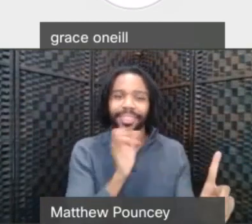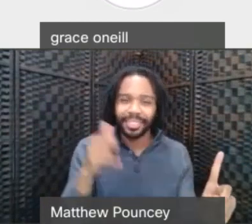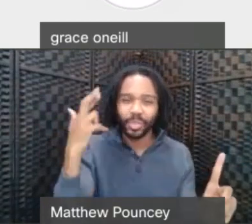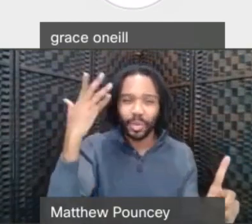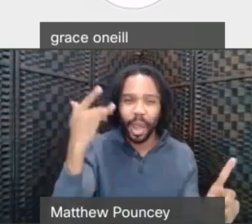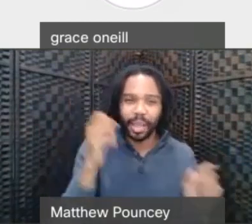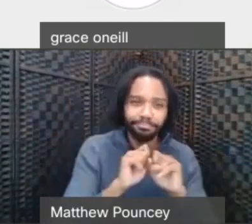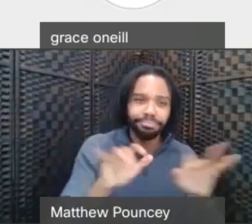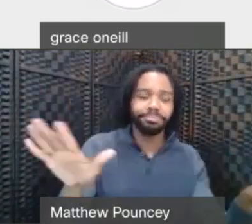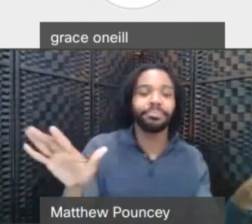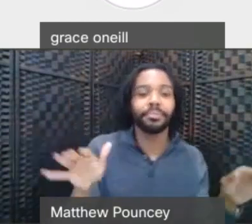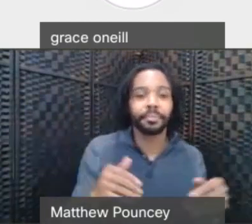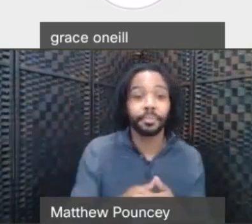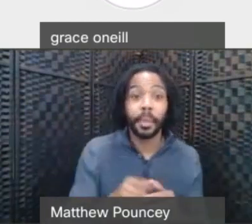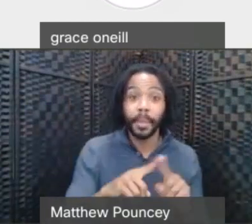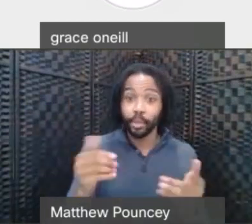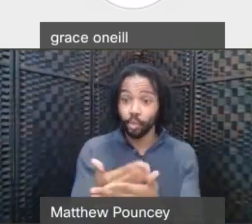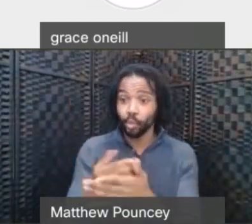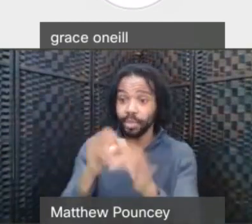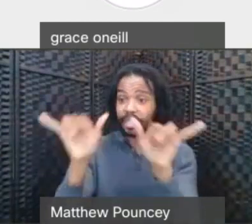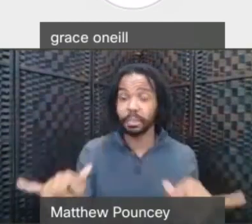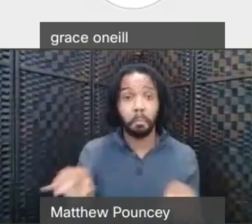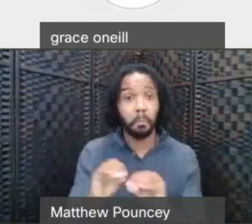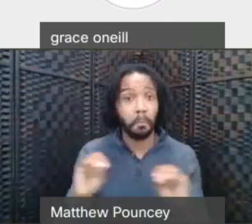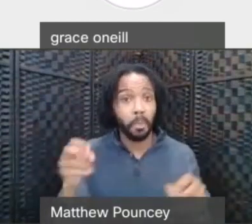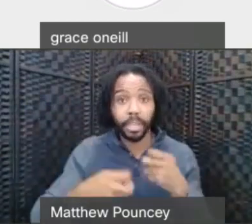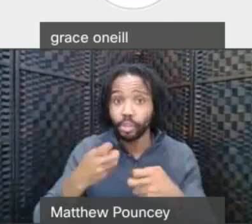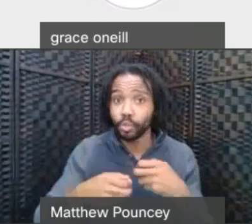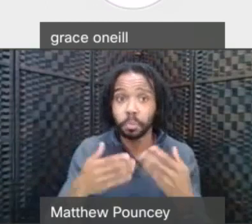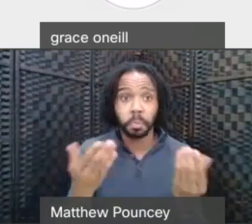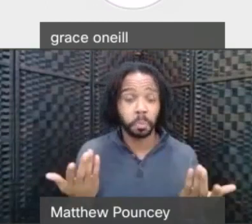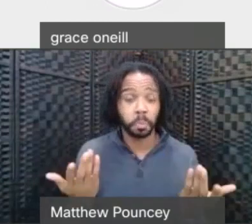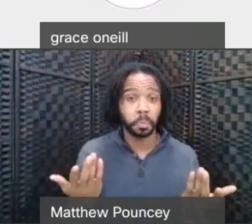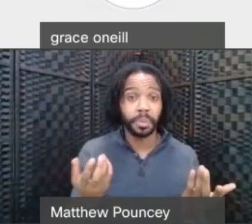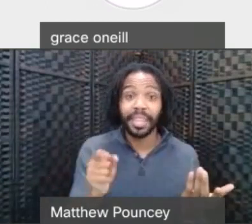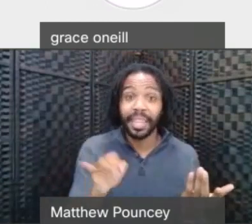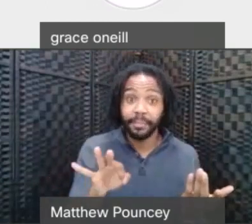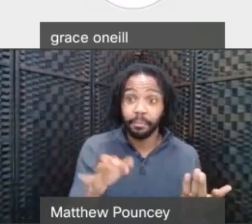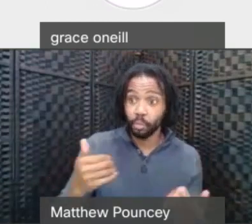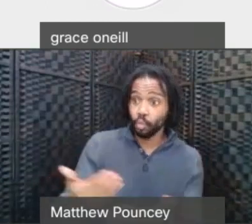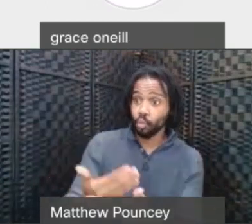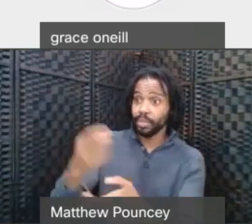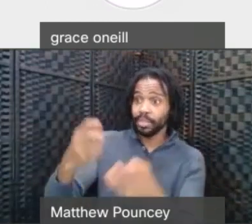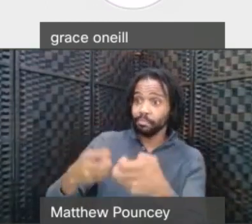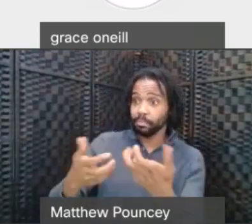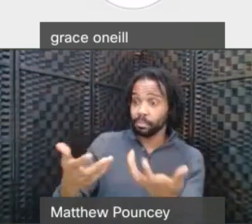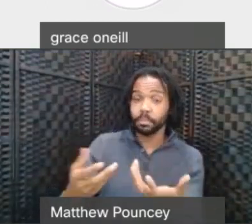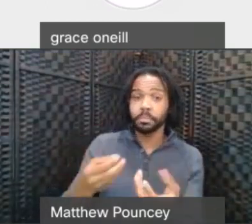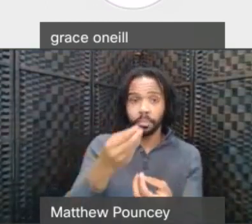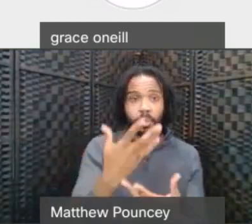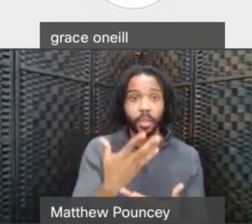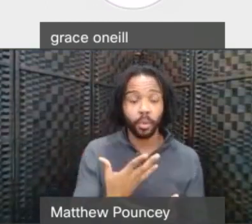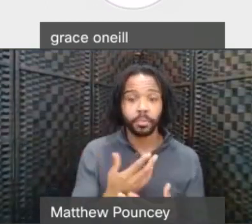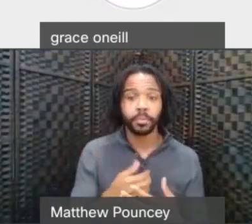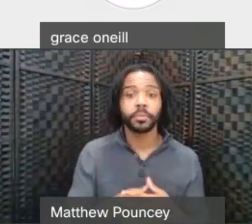we are not transferring any issues, incidents, and any other information. In the new system, the incident,